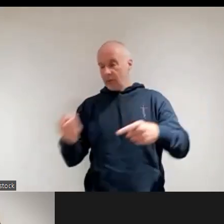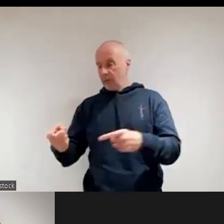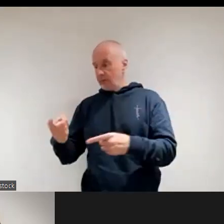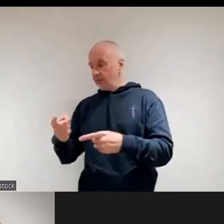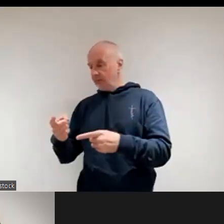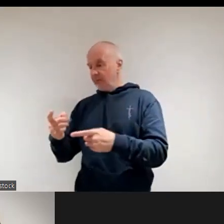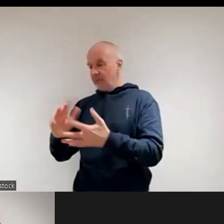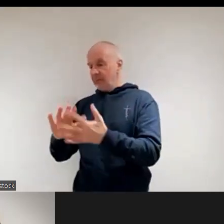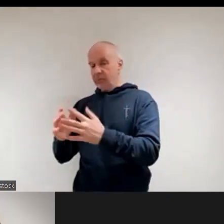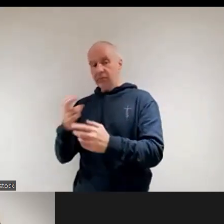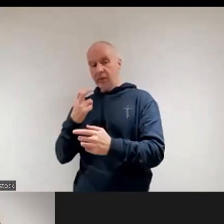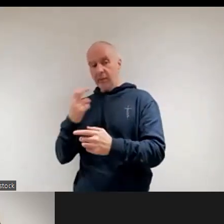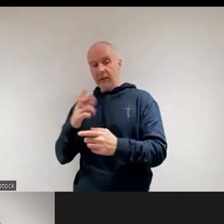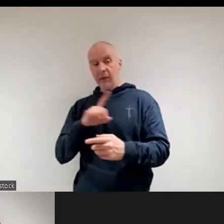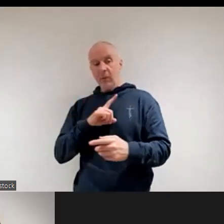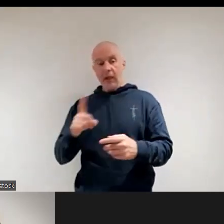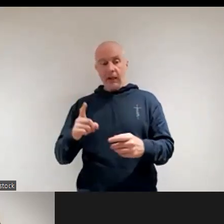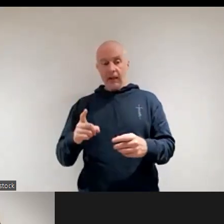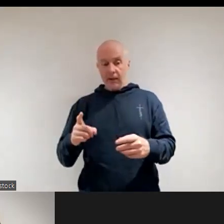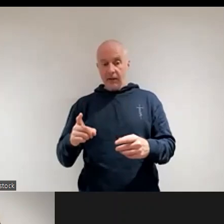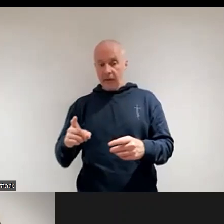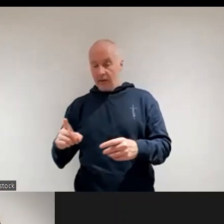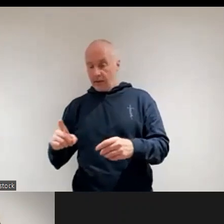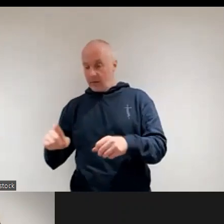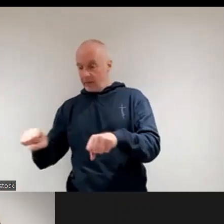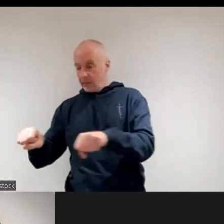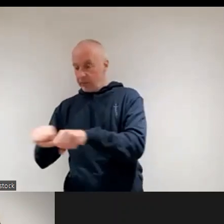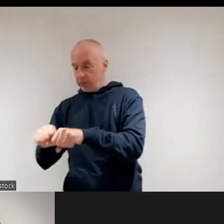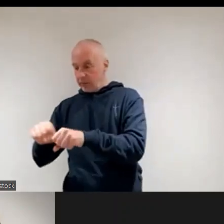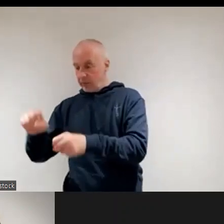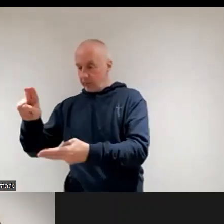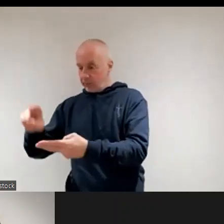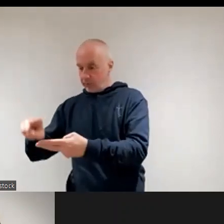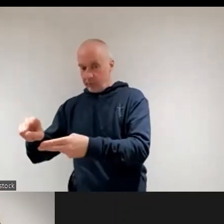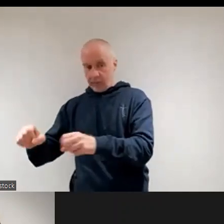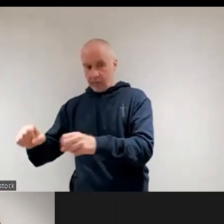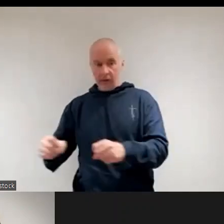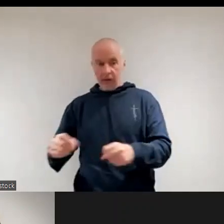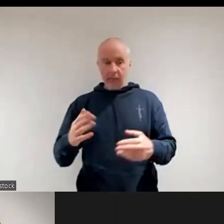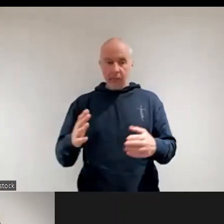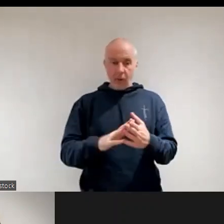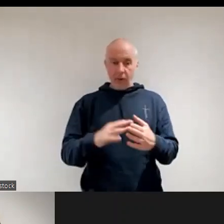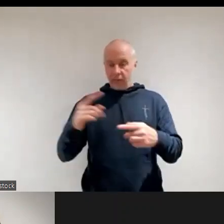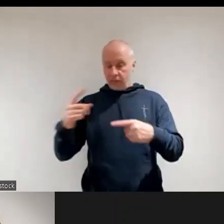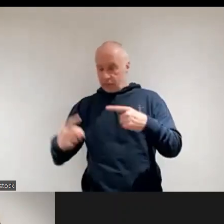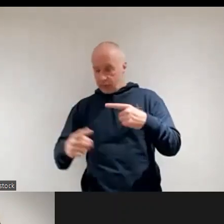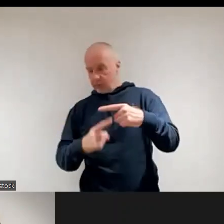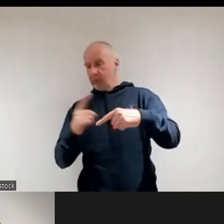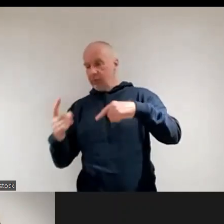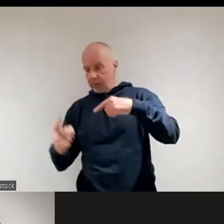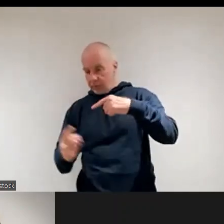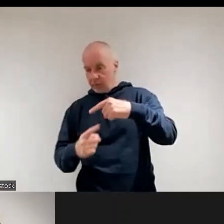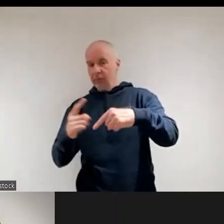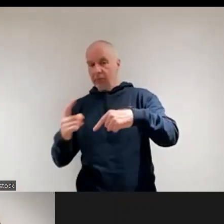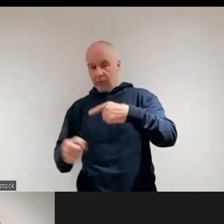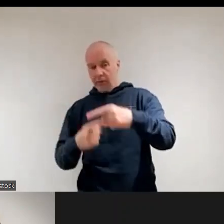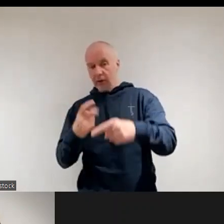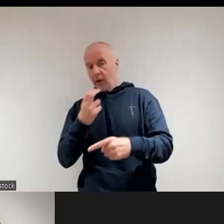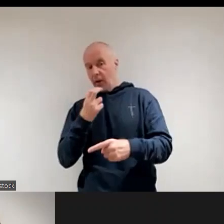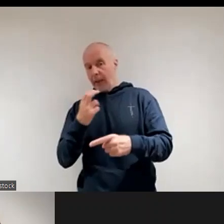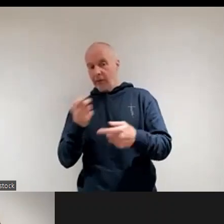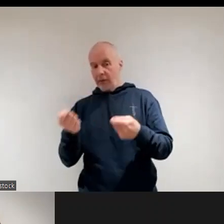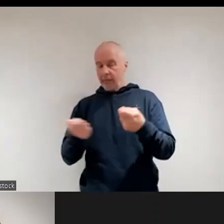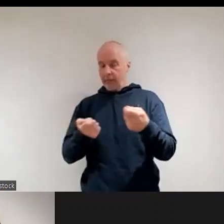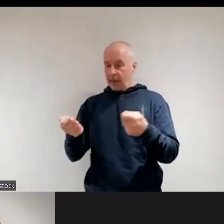because after you charge up your battery, you started to discharge it. You could have more cycling on your battery. So the battery management system in